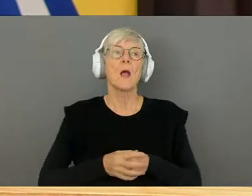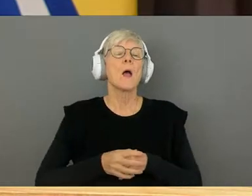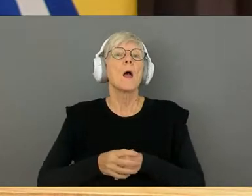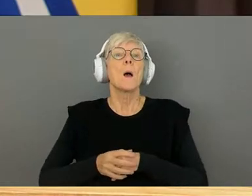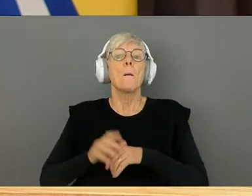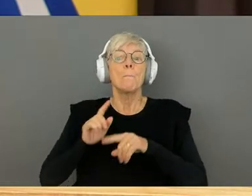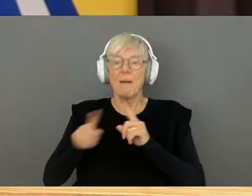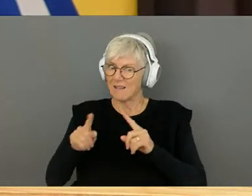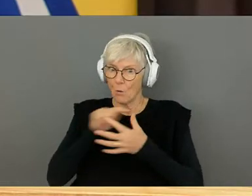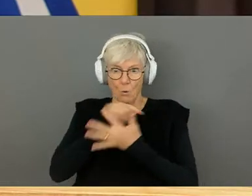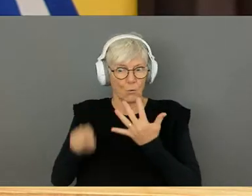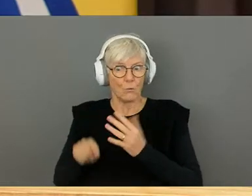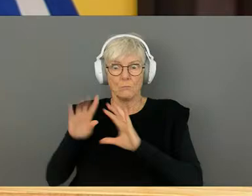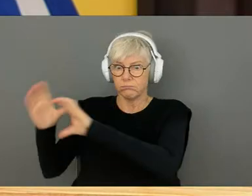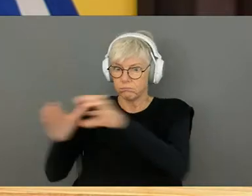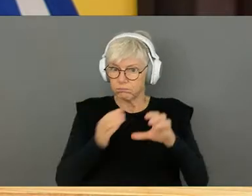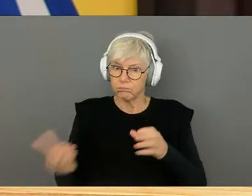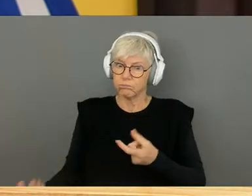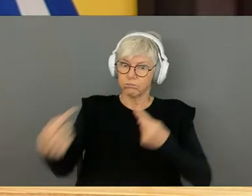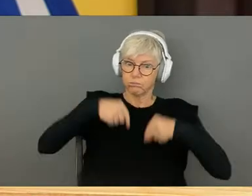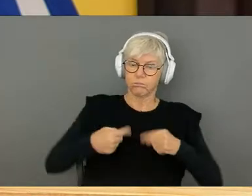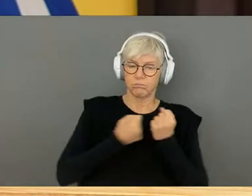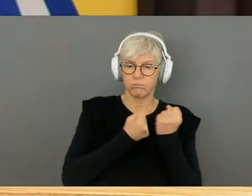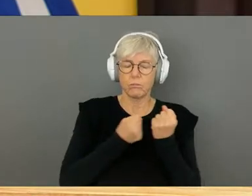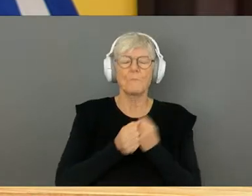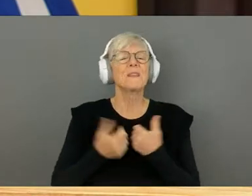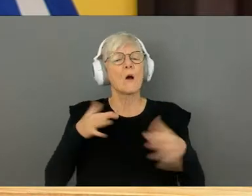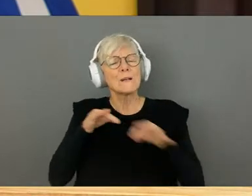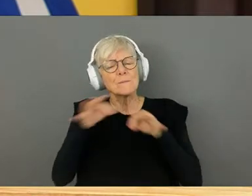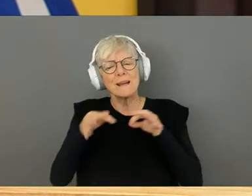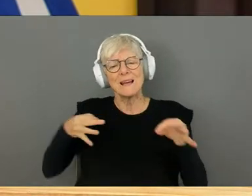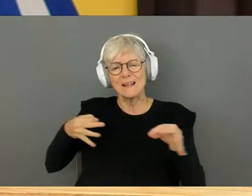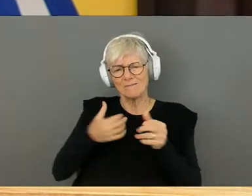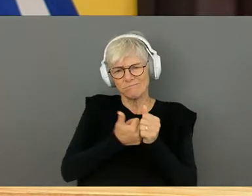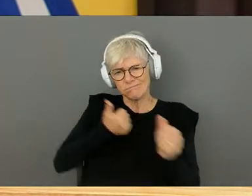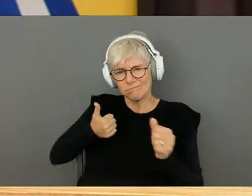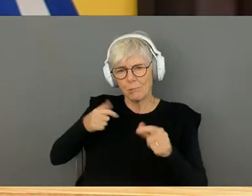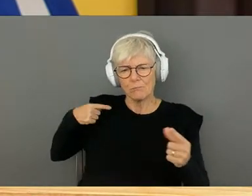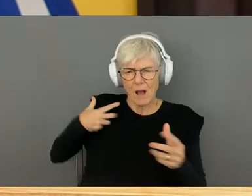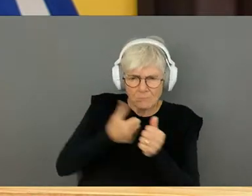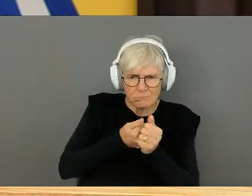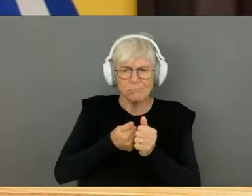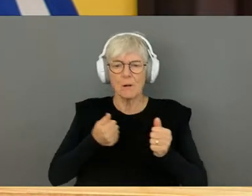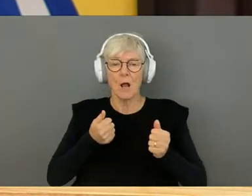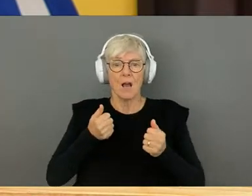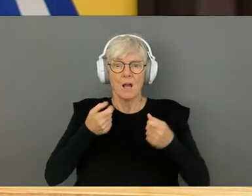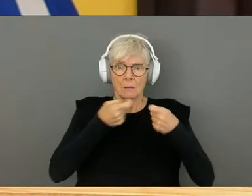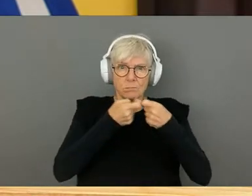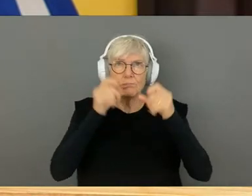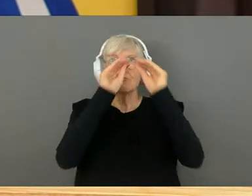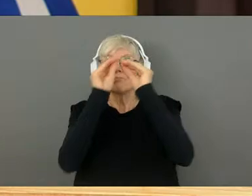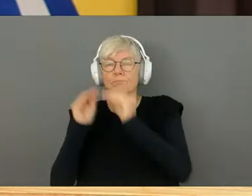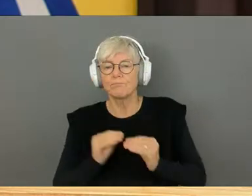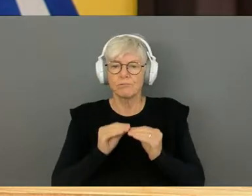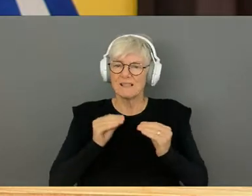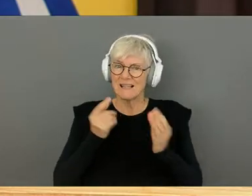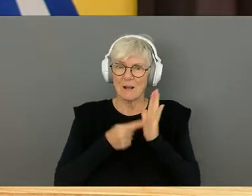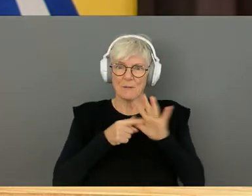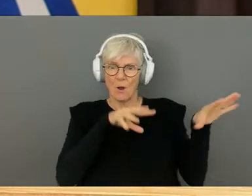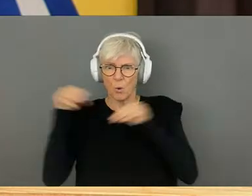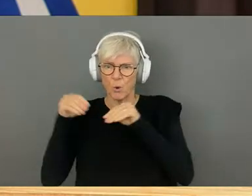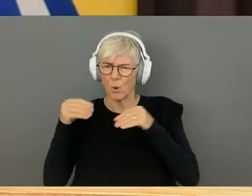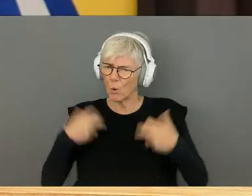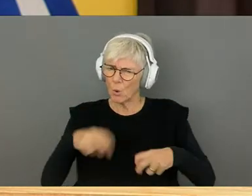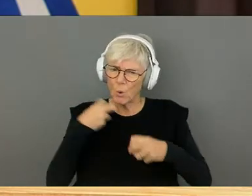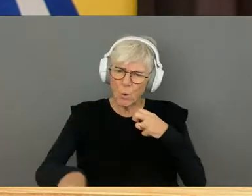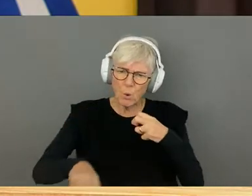to explain a little bit about some of the restoration efforts and how difficult some of these outages can be. Yesterday, we had a